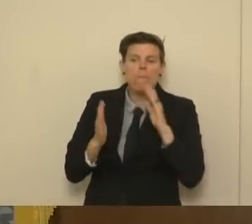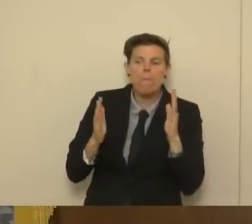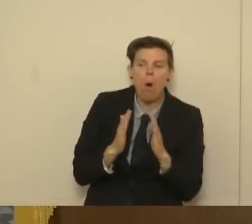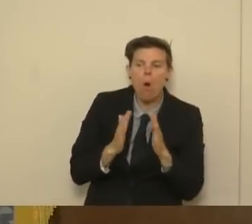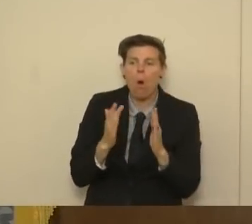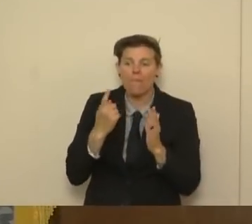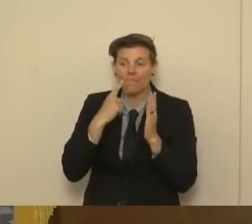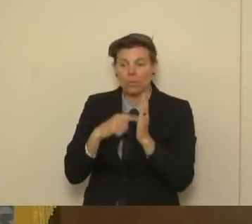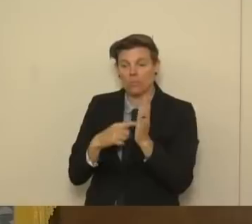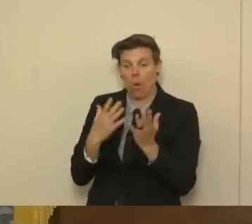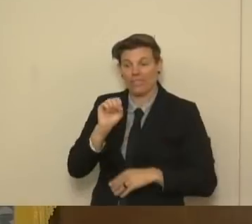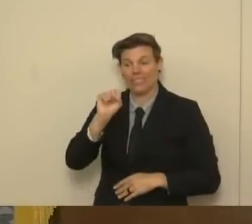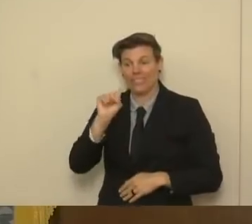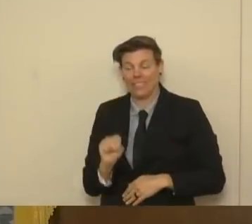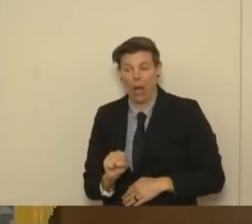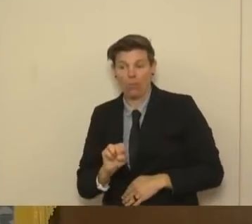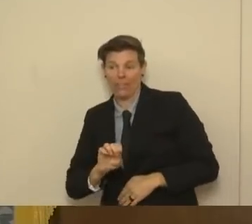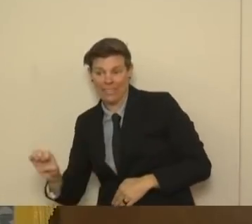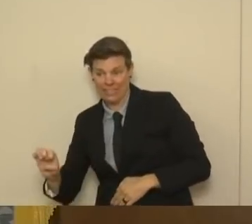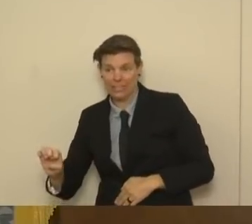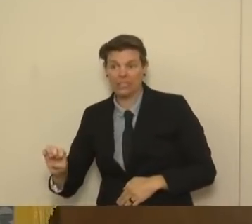Lee, we're seeing